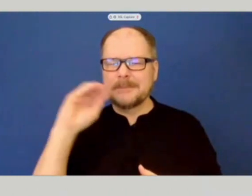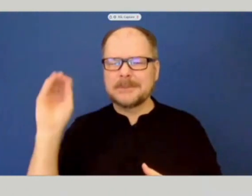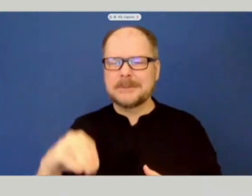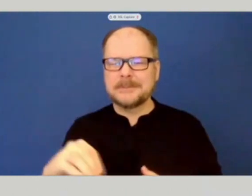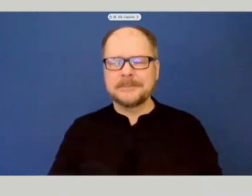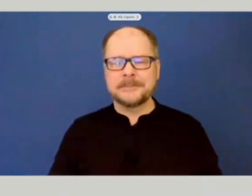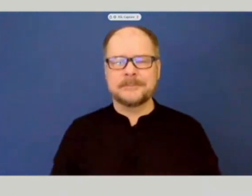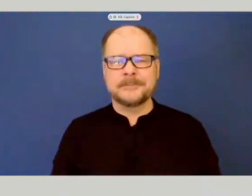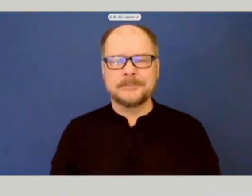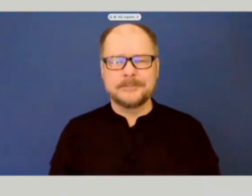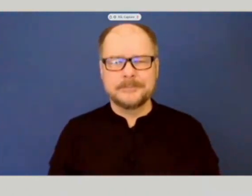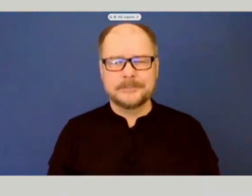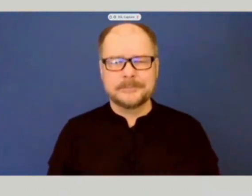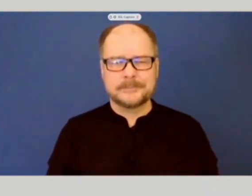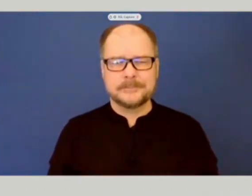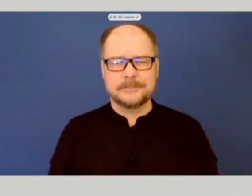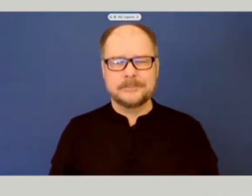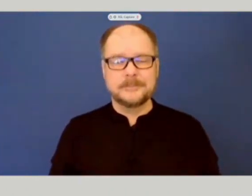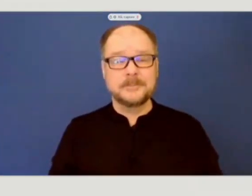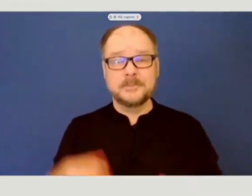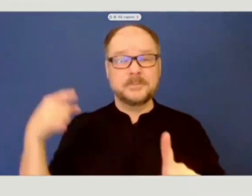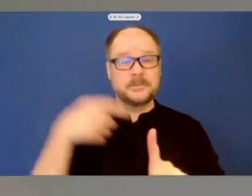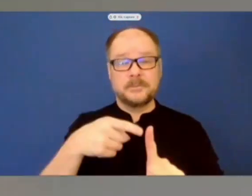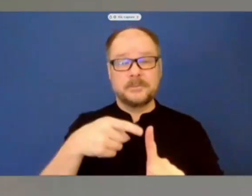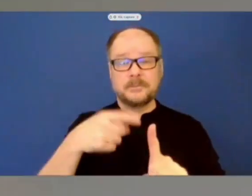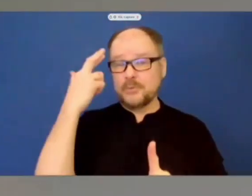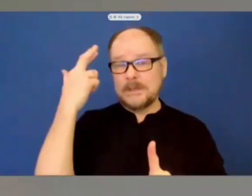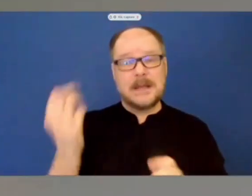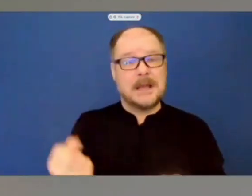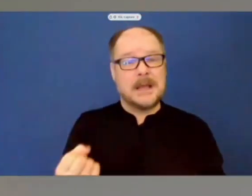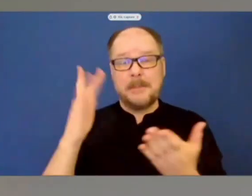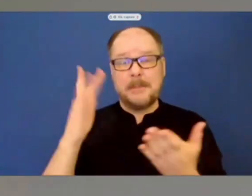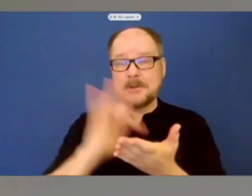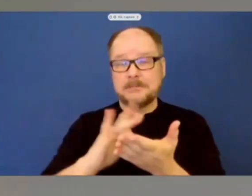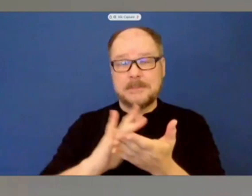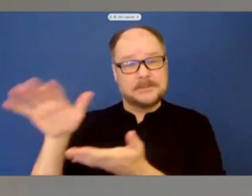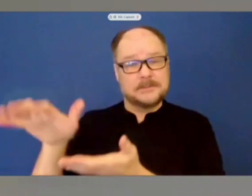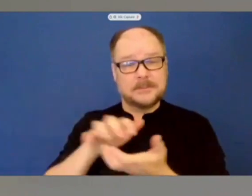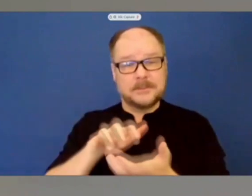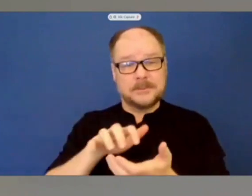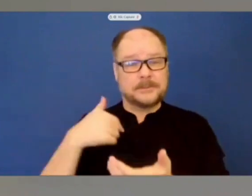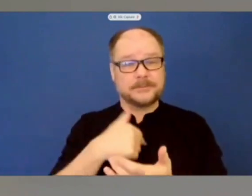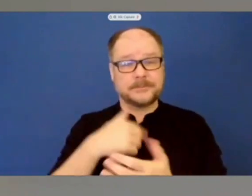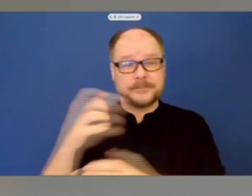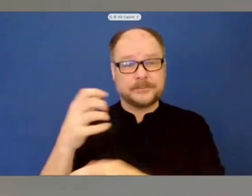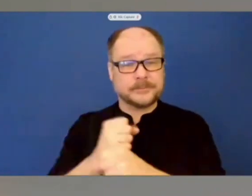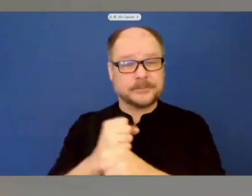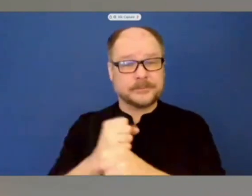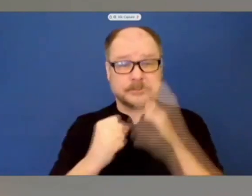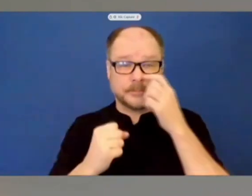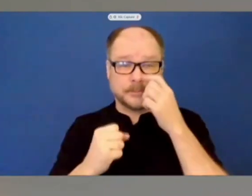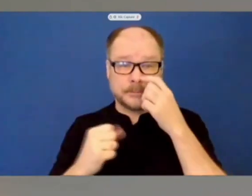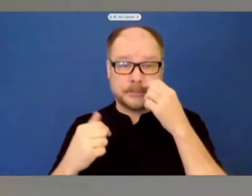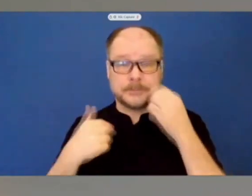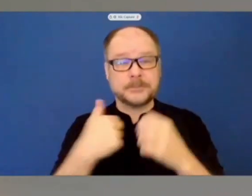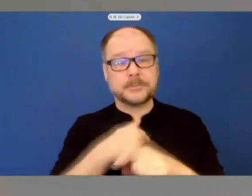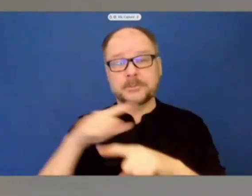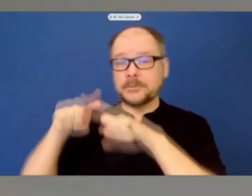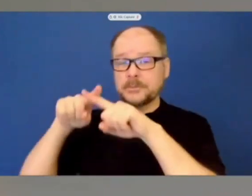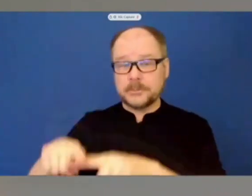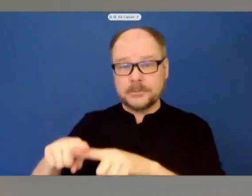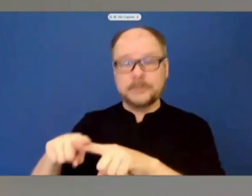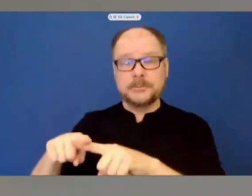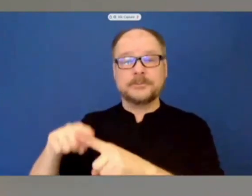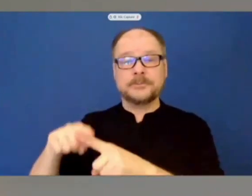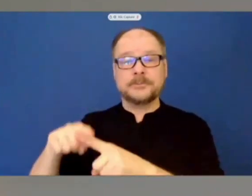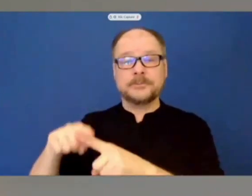The main reason is the amount of vaccine that we have gotten. We only are able to give the vaccine that is provided to us. The other